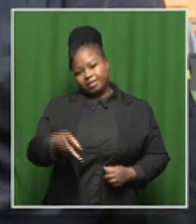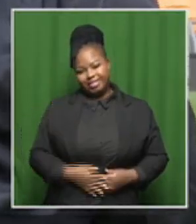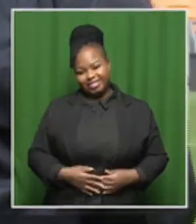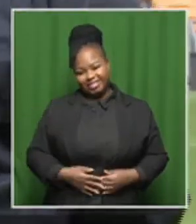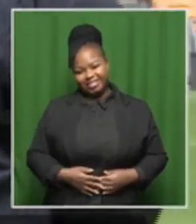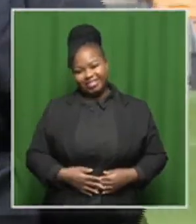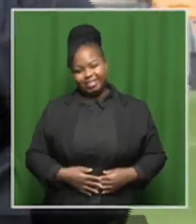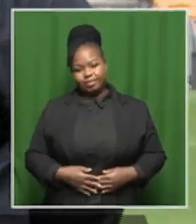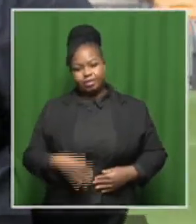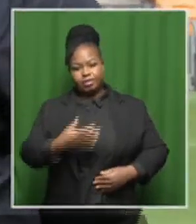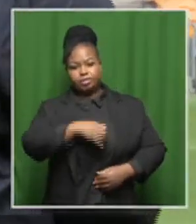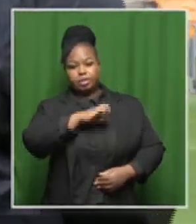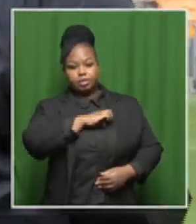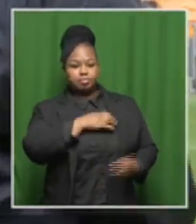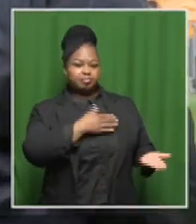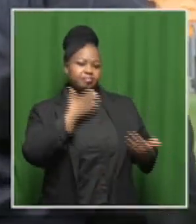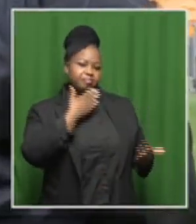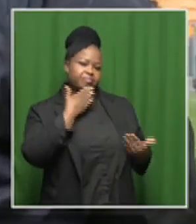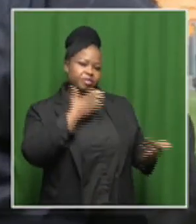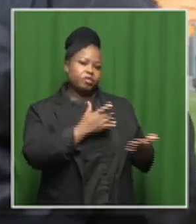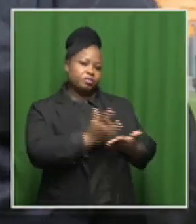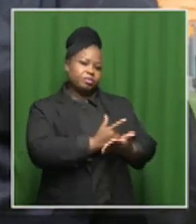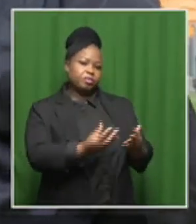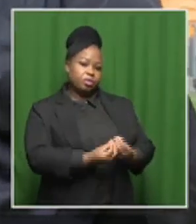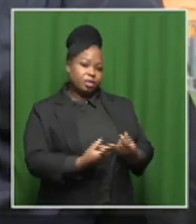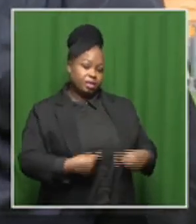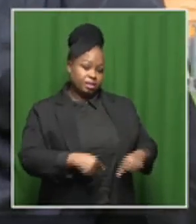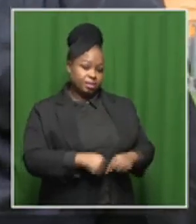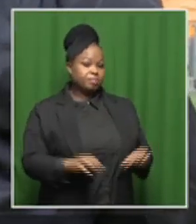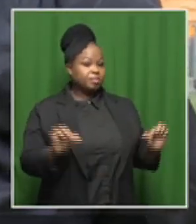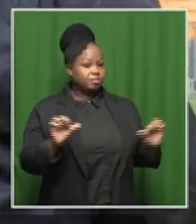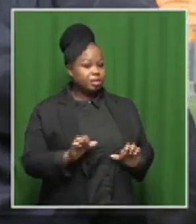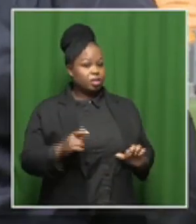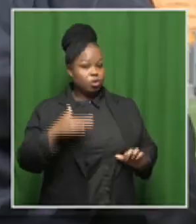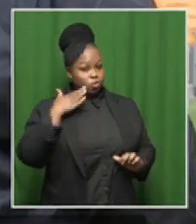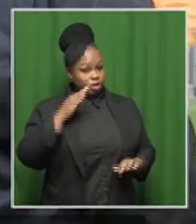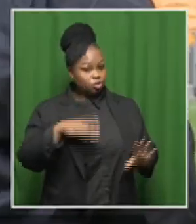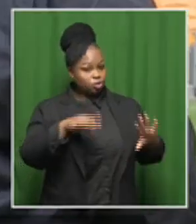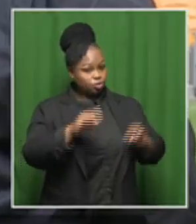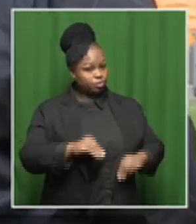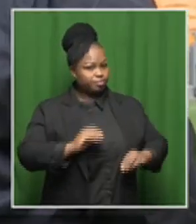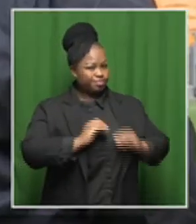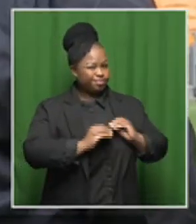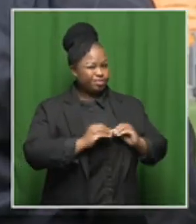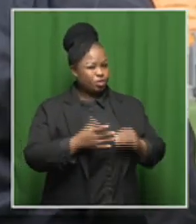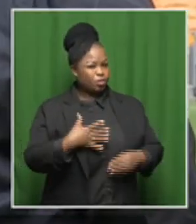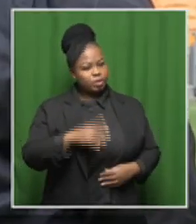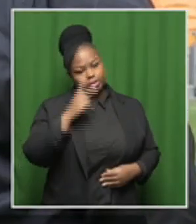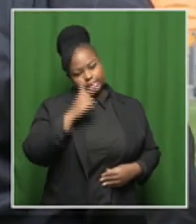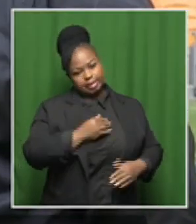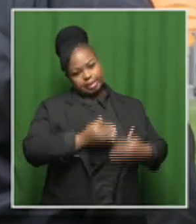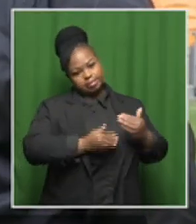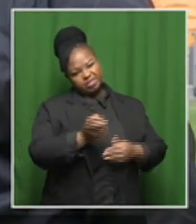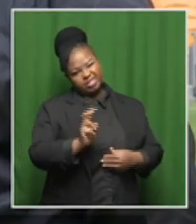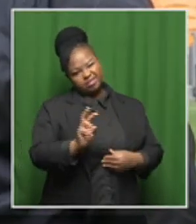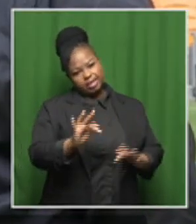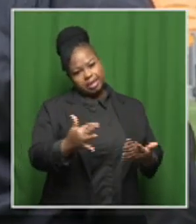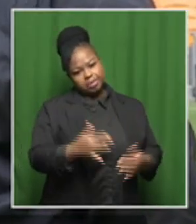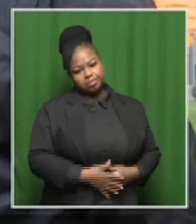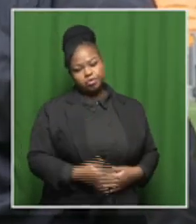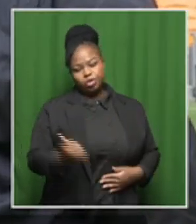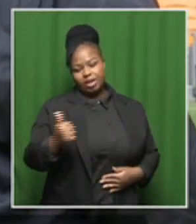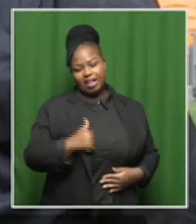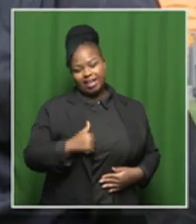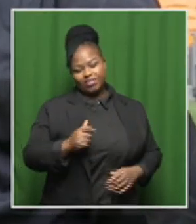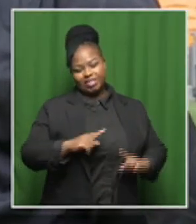with all our energy tomorrow. Bertie, thanks so much for chatting to us. Bring us back when you actually do the resurfacing. We'd love to see what that process is like, and all the best for